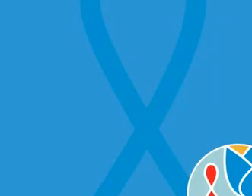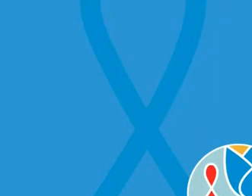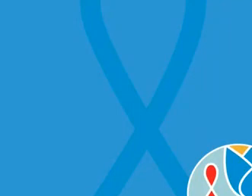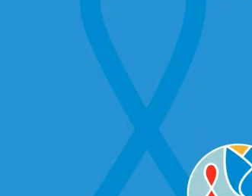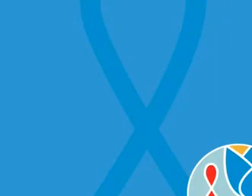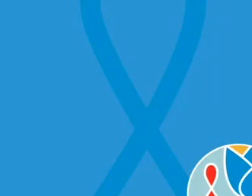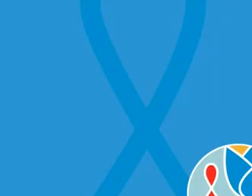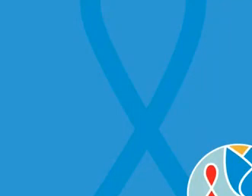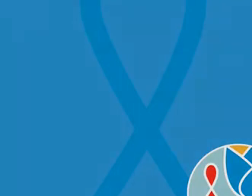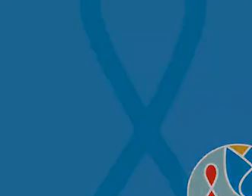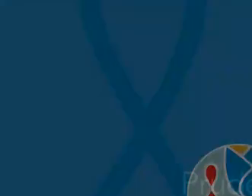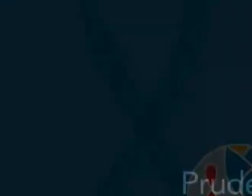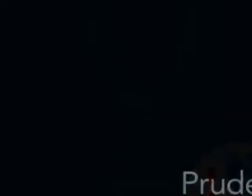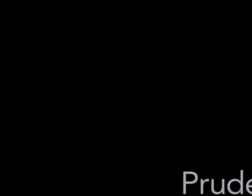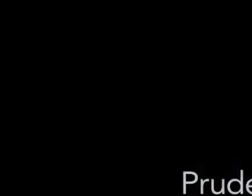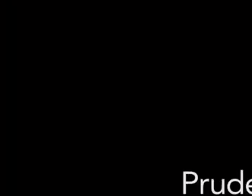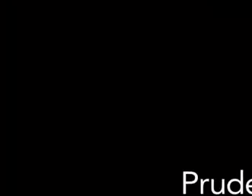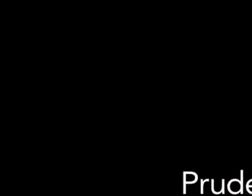mentee.